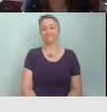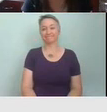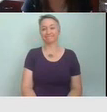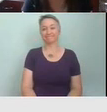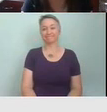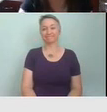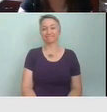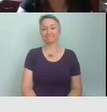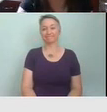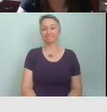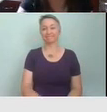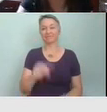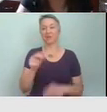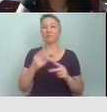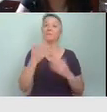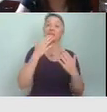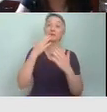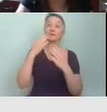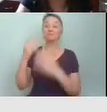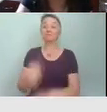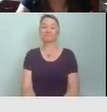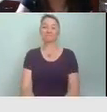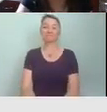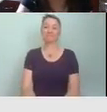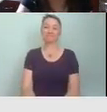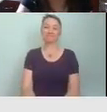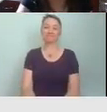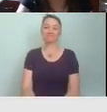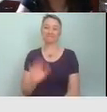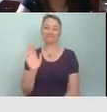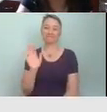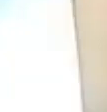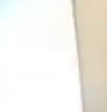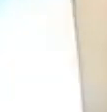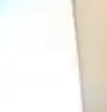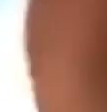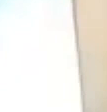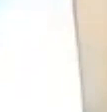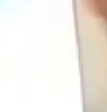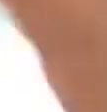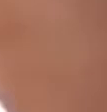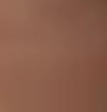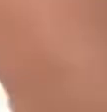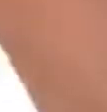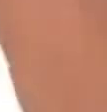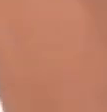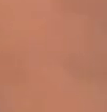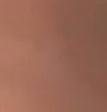Thank you. Thank you, Tony. Mm-hmm.